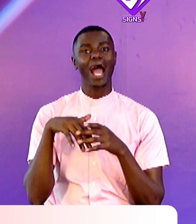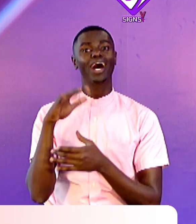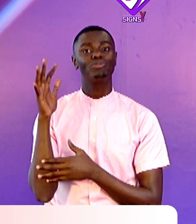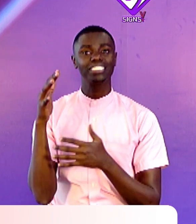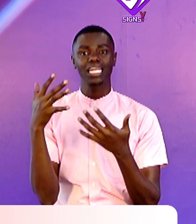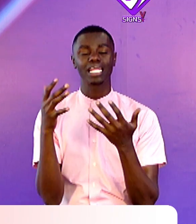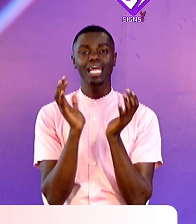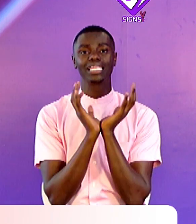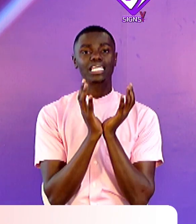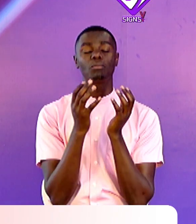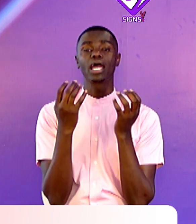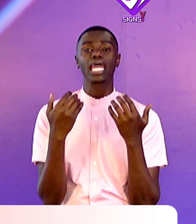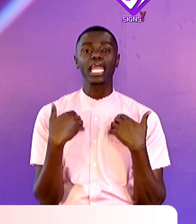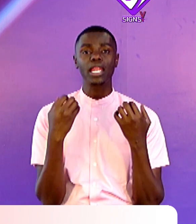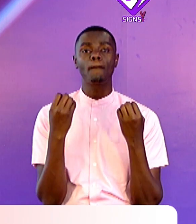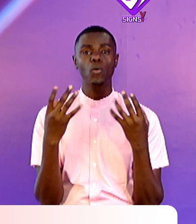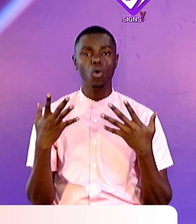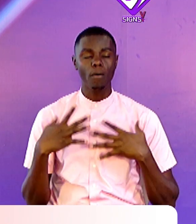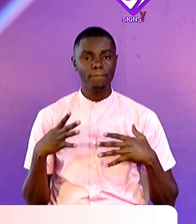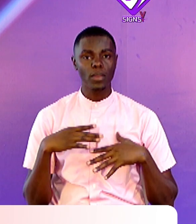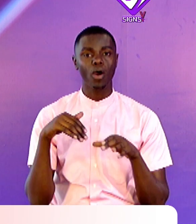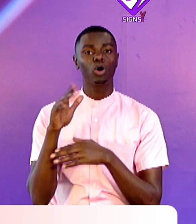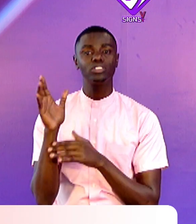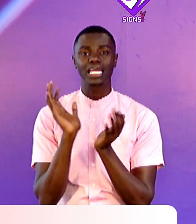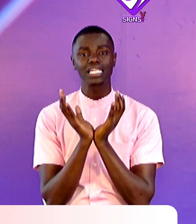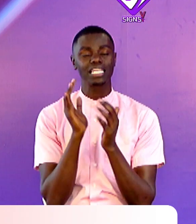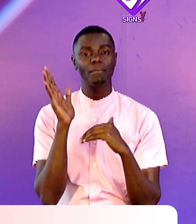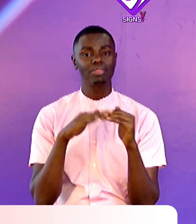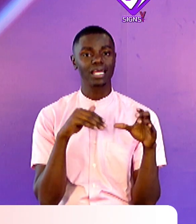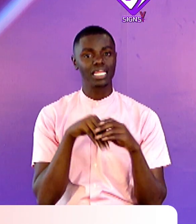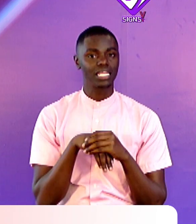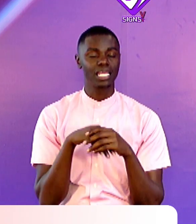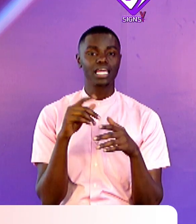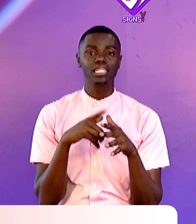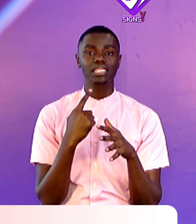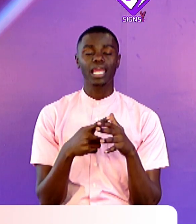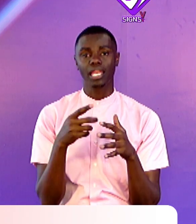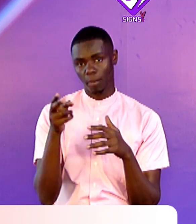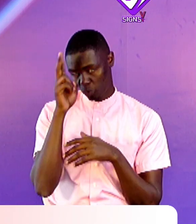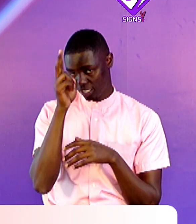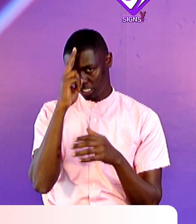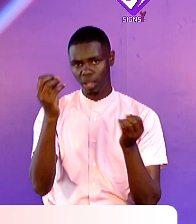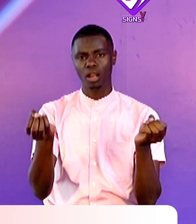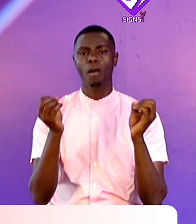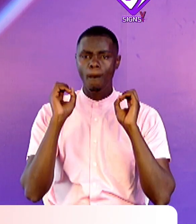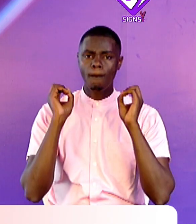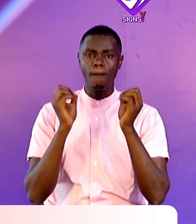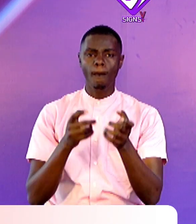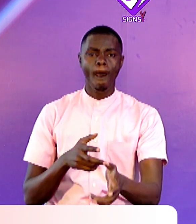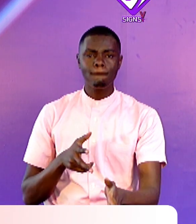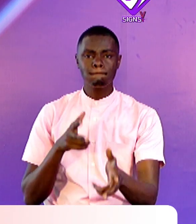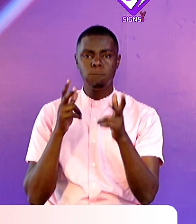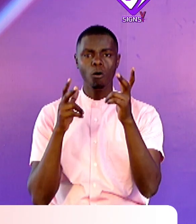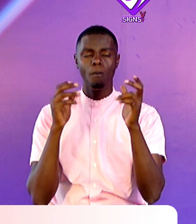were more people outside the stadium than outside. And then the policemen did that thing with tear gas. Boom. And this